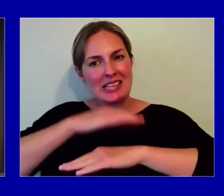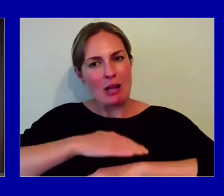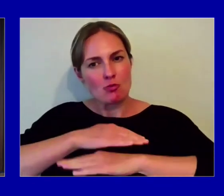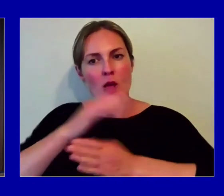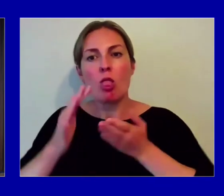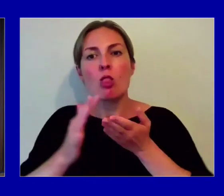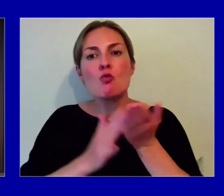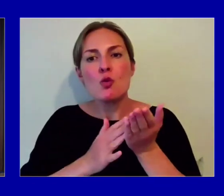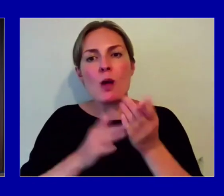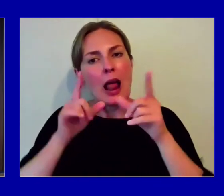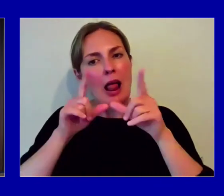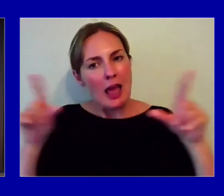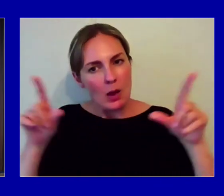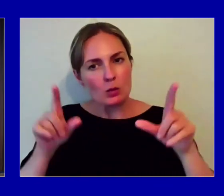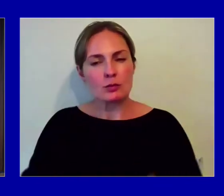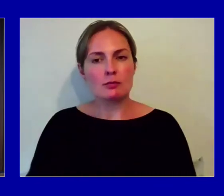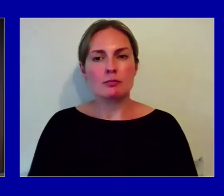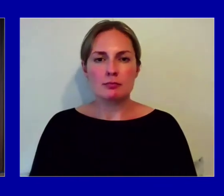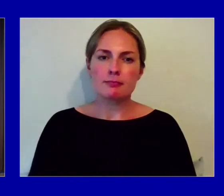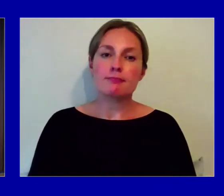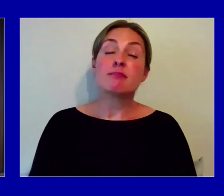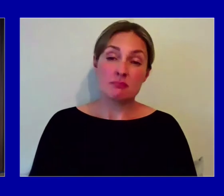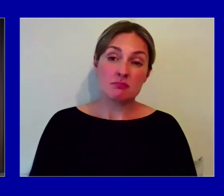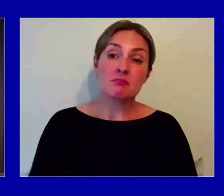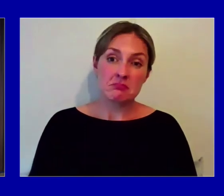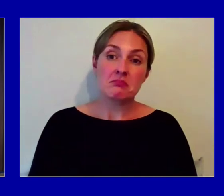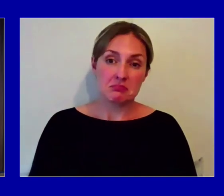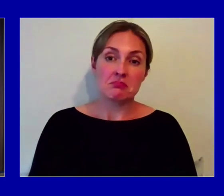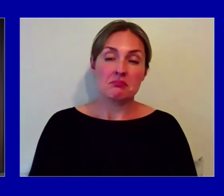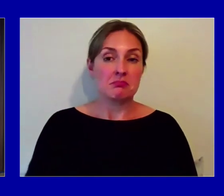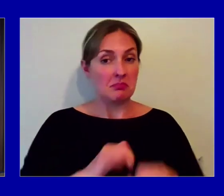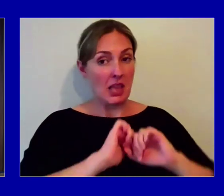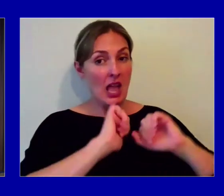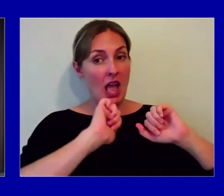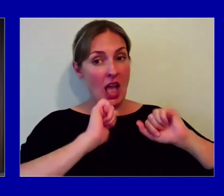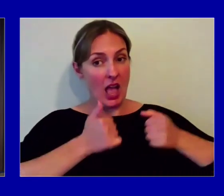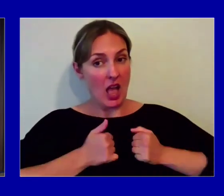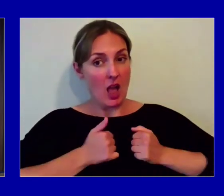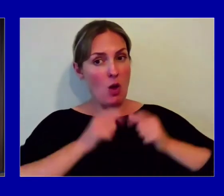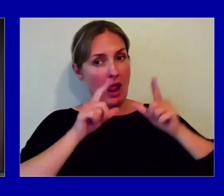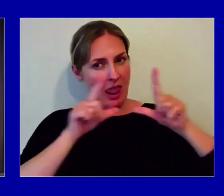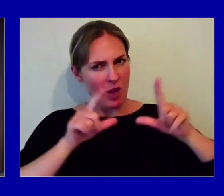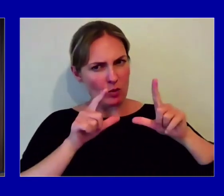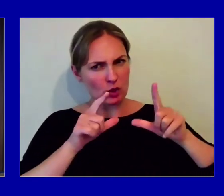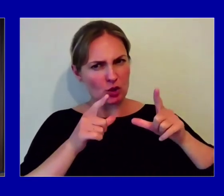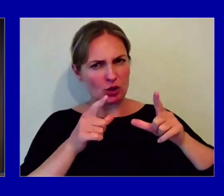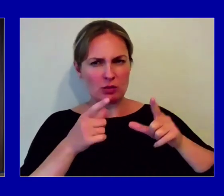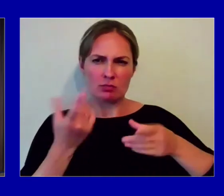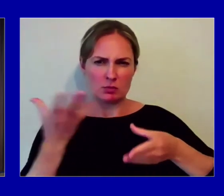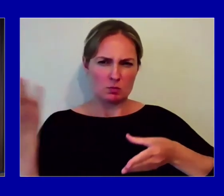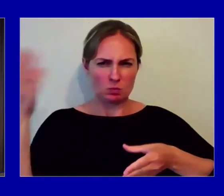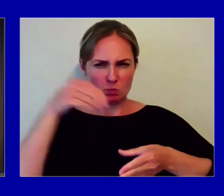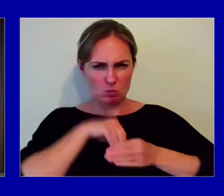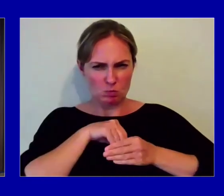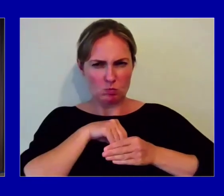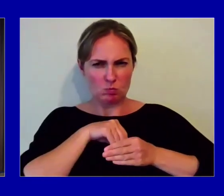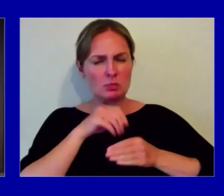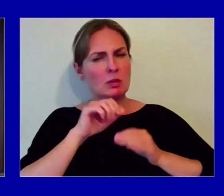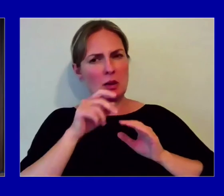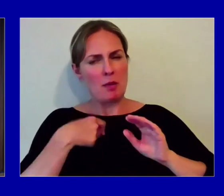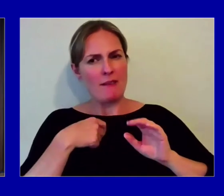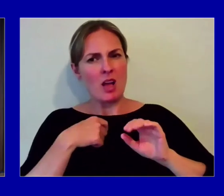Yeah, I guess, um, our language for us is part of our identity of who we are. Um, and what we're seeing